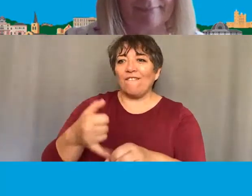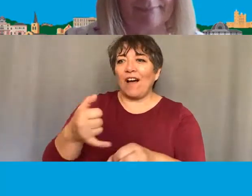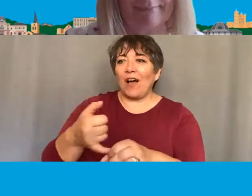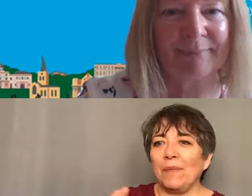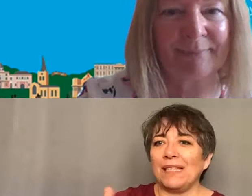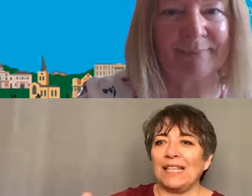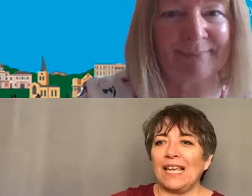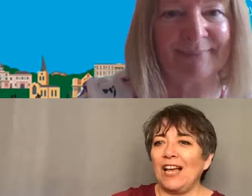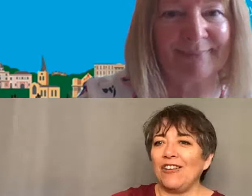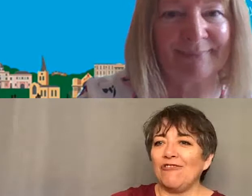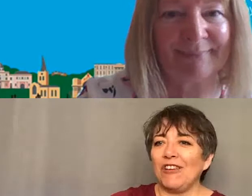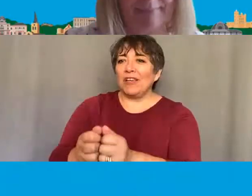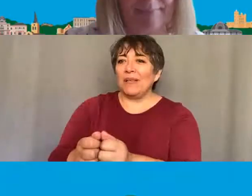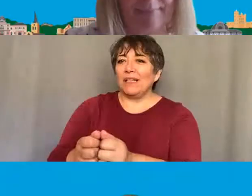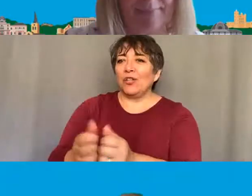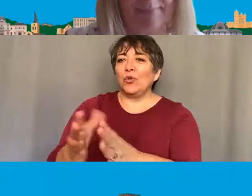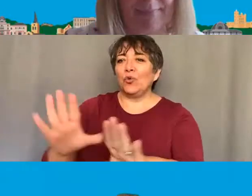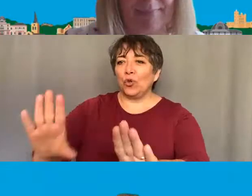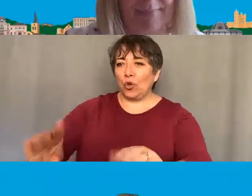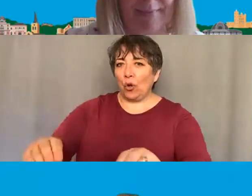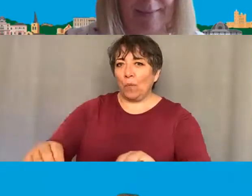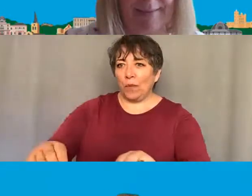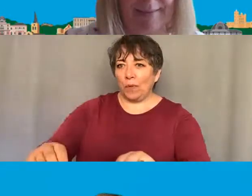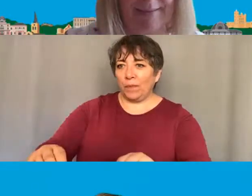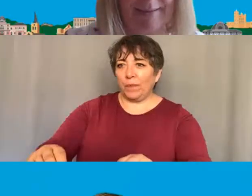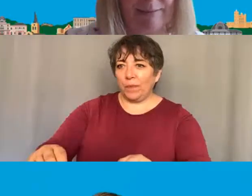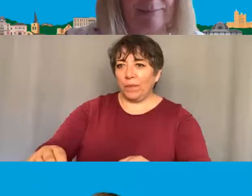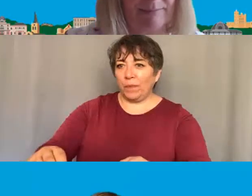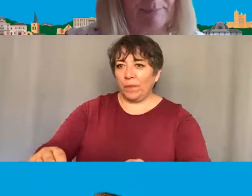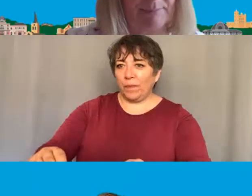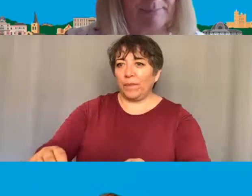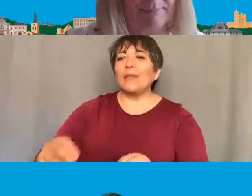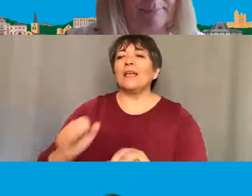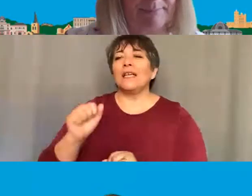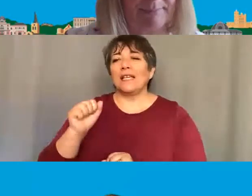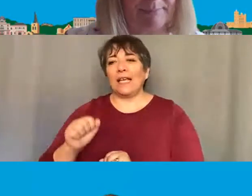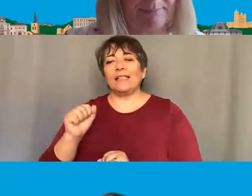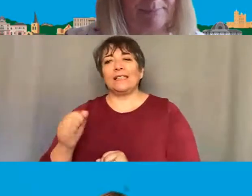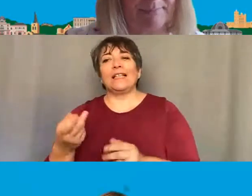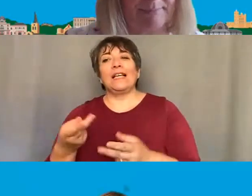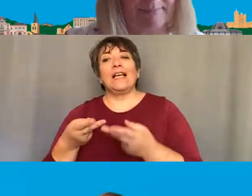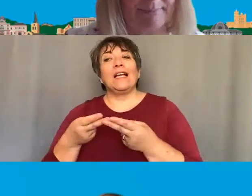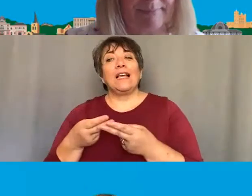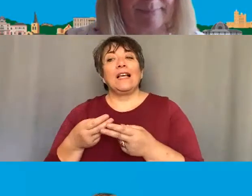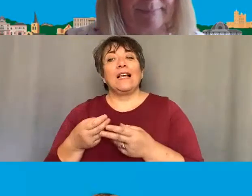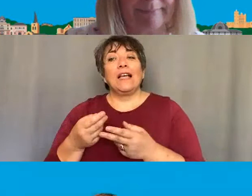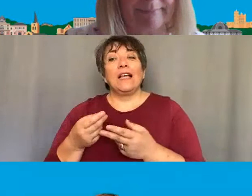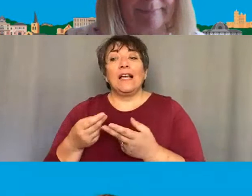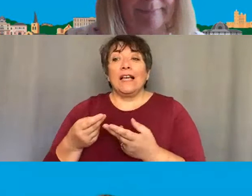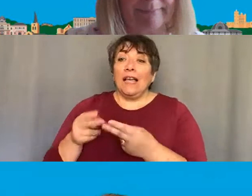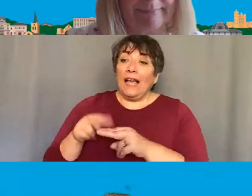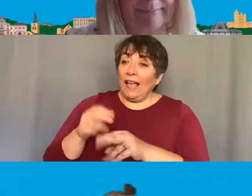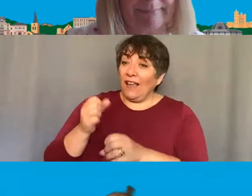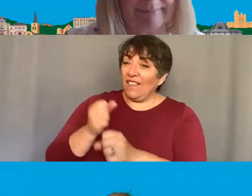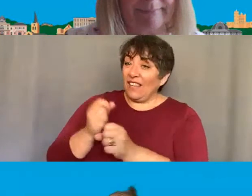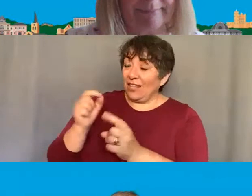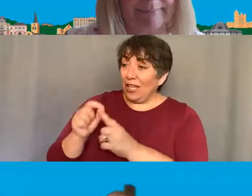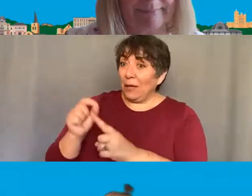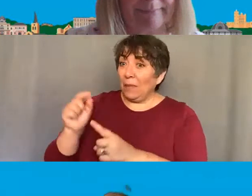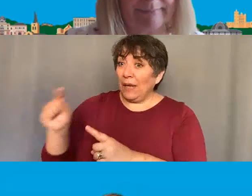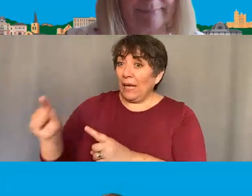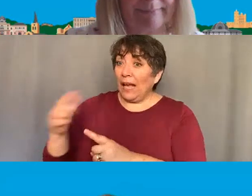that 100% right. So if you do sign up to one of these third parties, like Pharmacy2, for instance, then